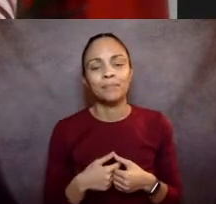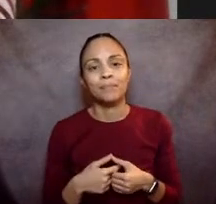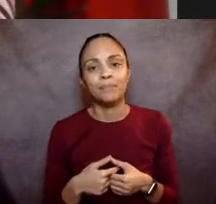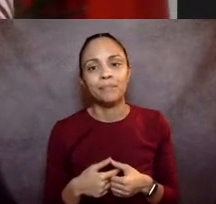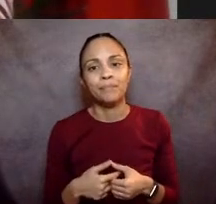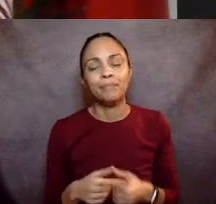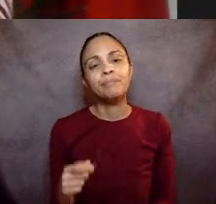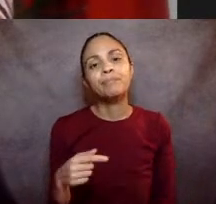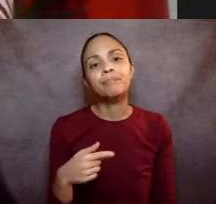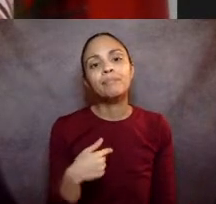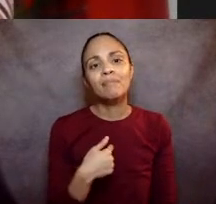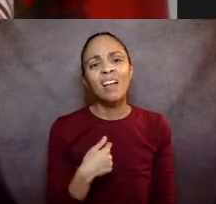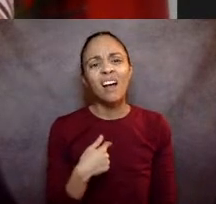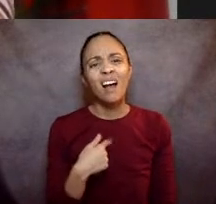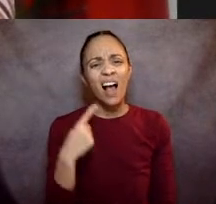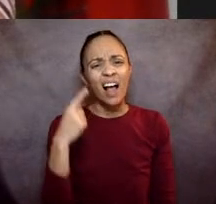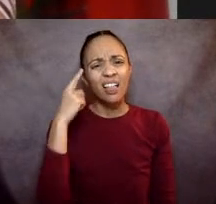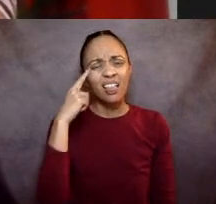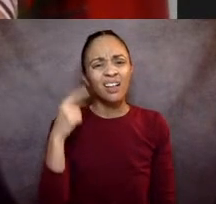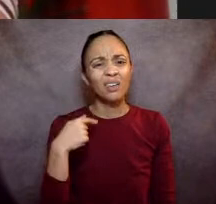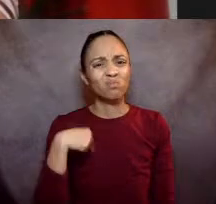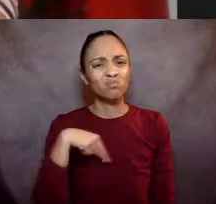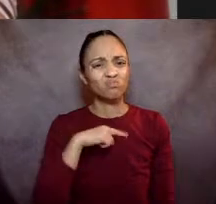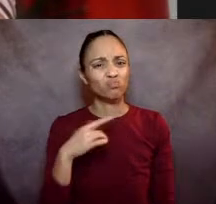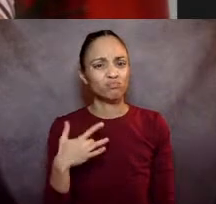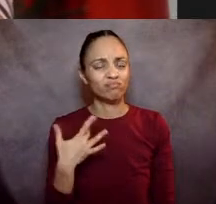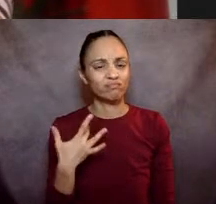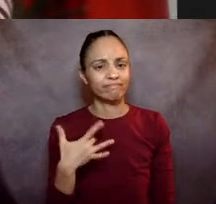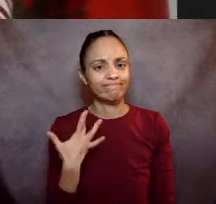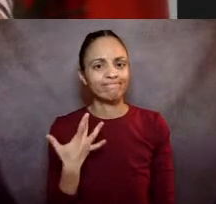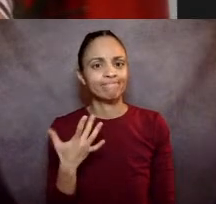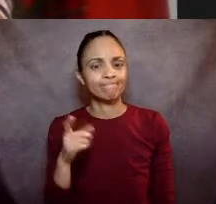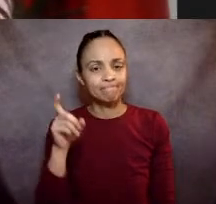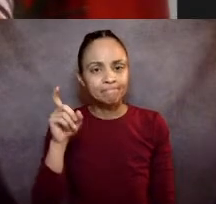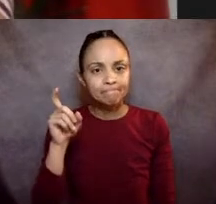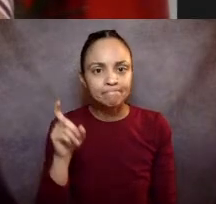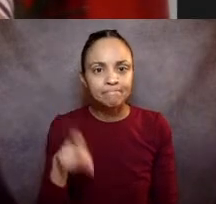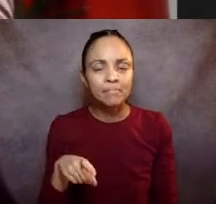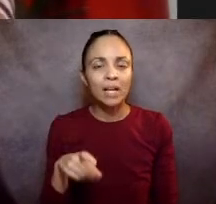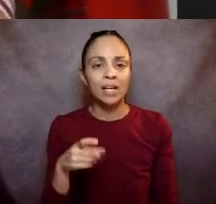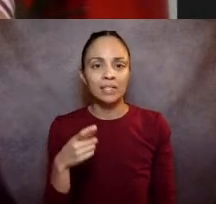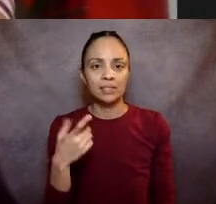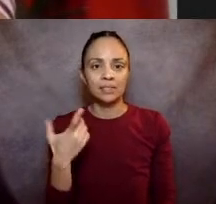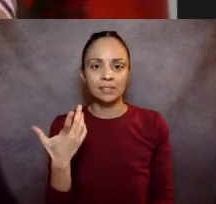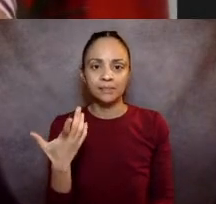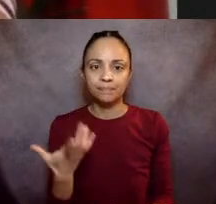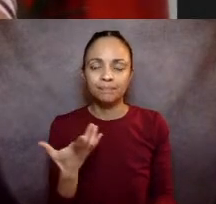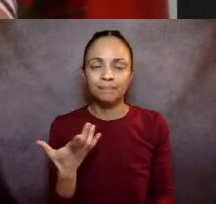obligation based on the Thelma Hill, of course, Donald McHale, Alvin Ailey,